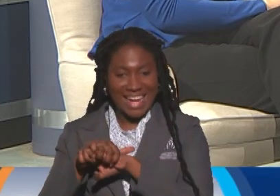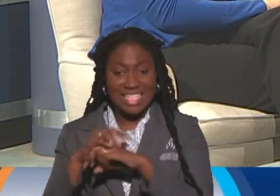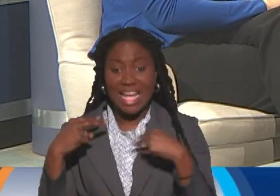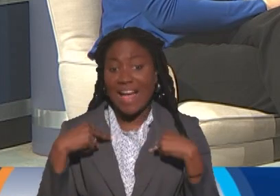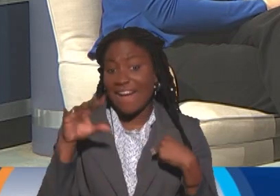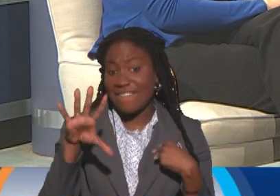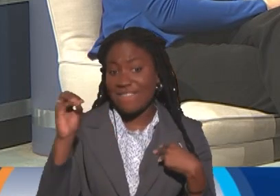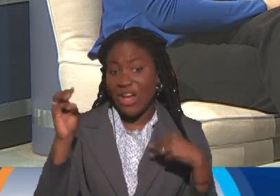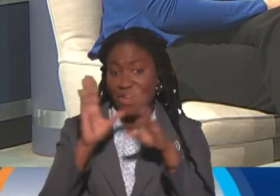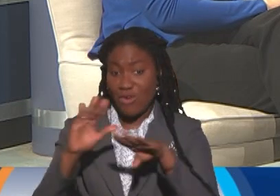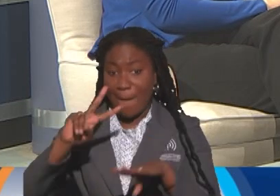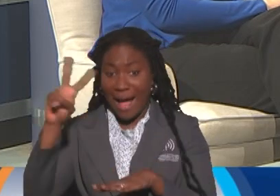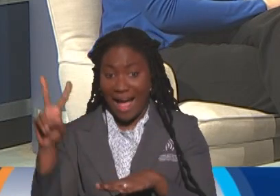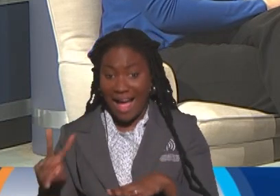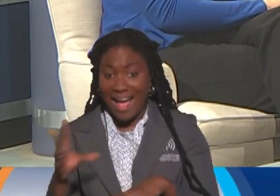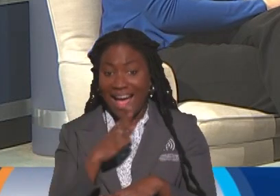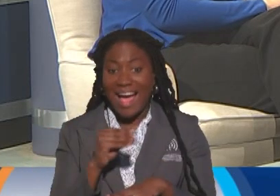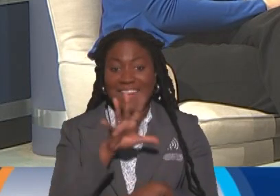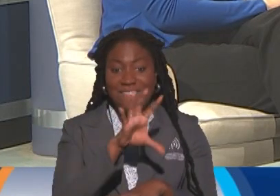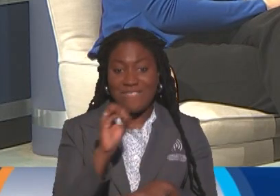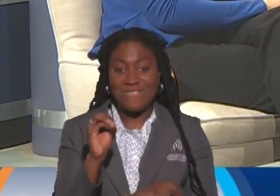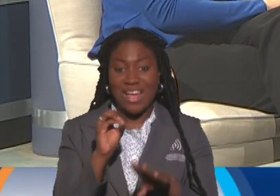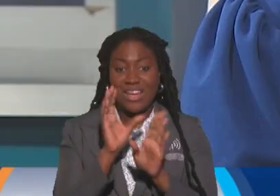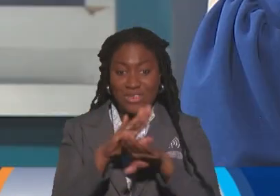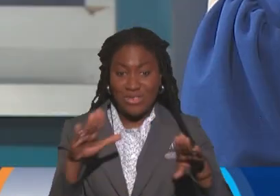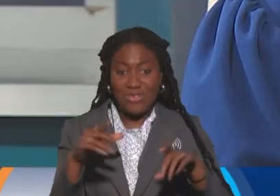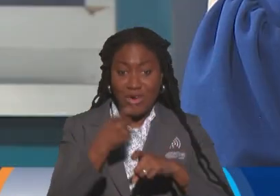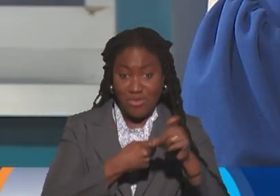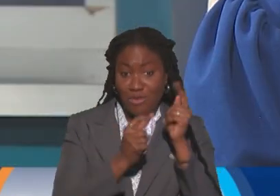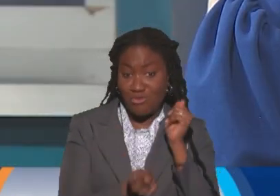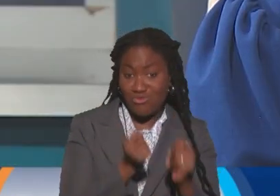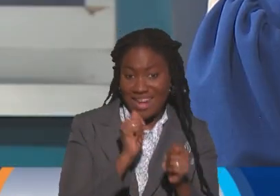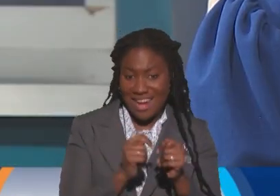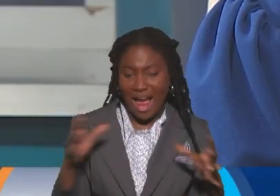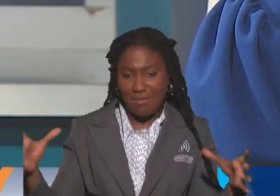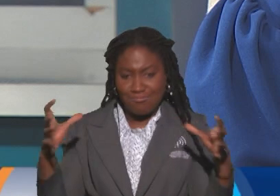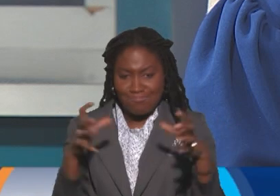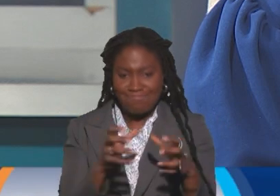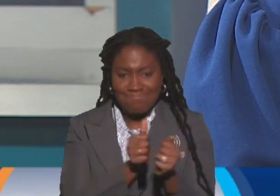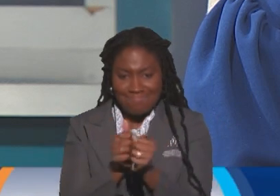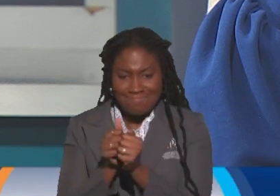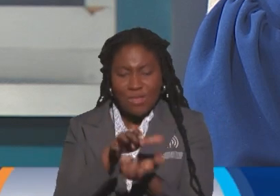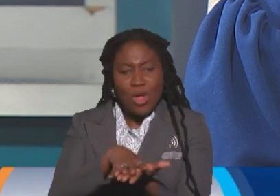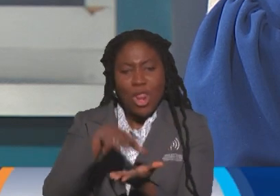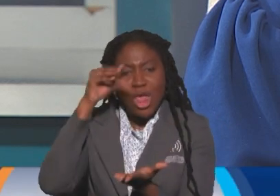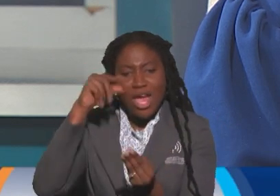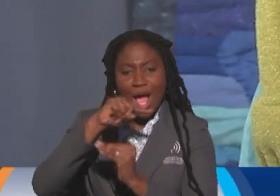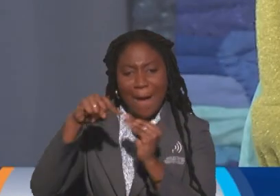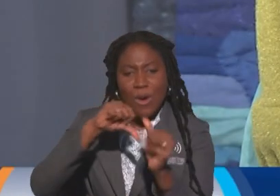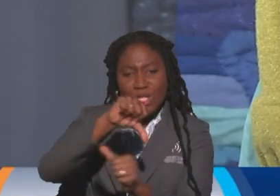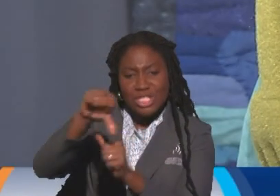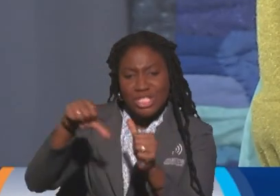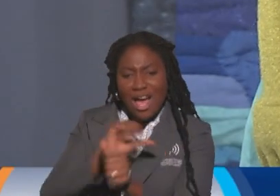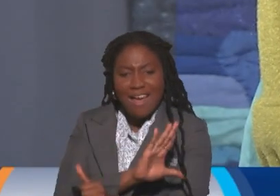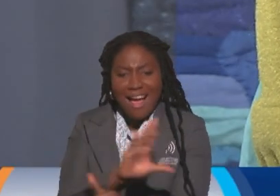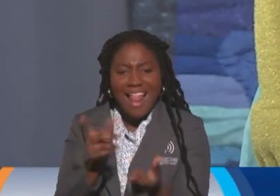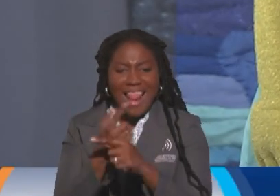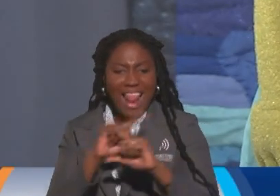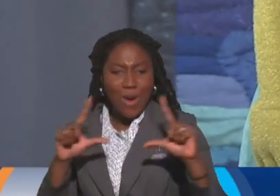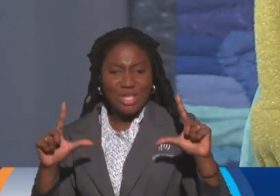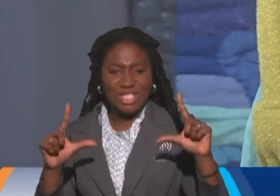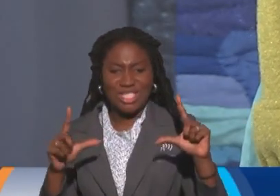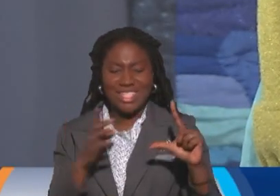refugee children and 50 English-speaking TNT children in a session learning about each other's language and just